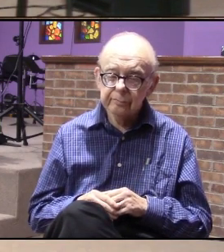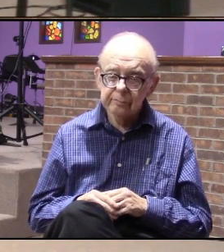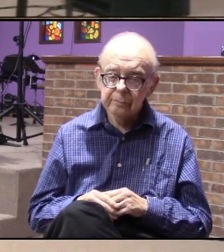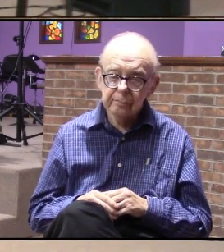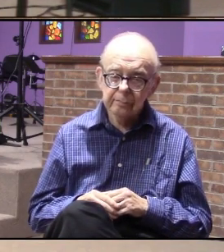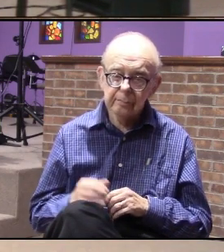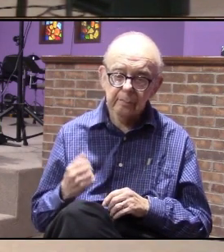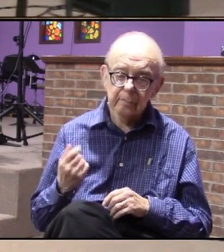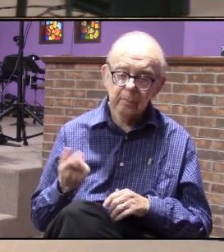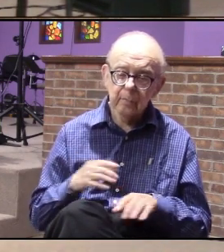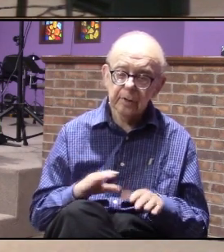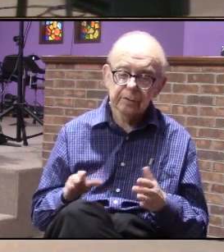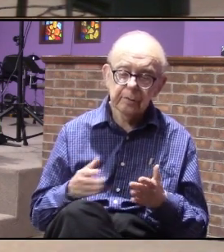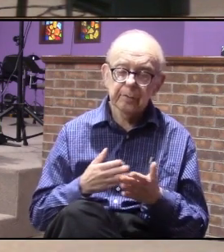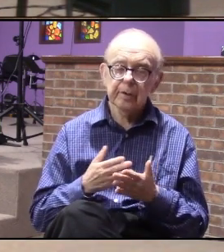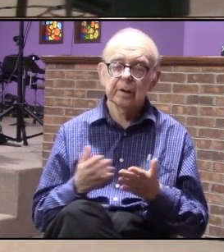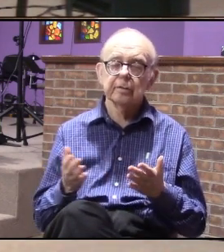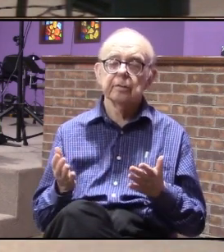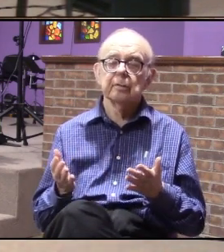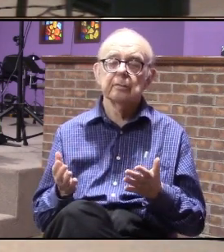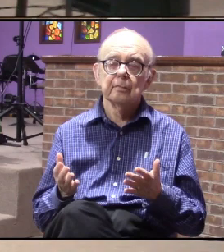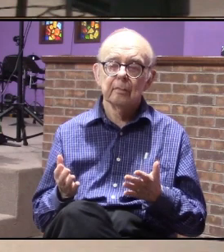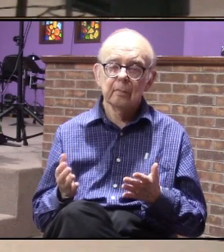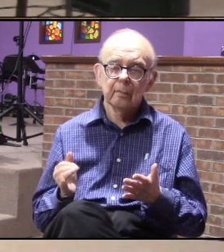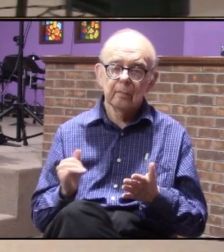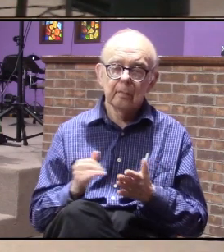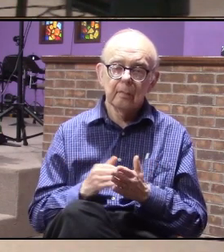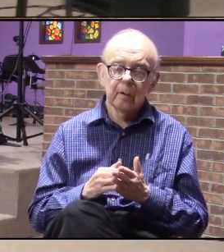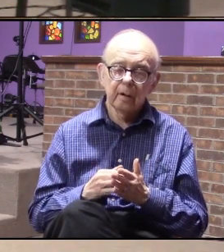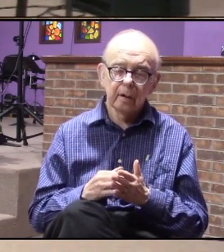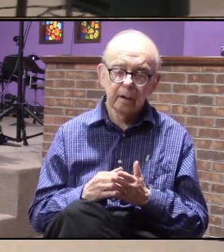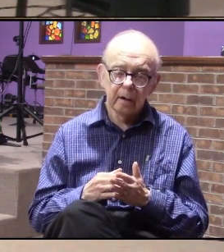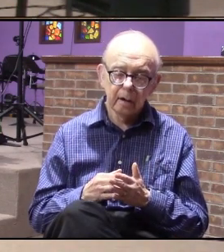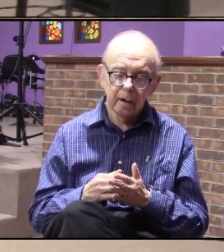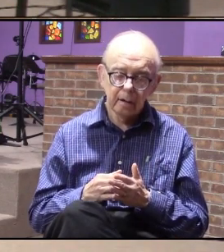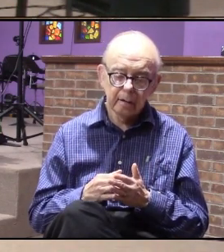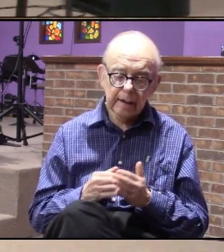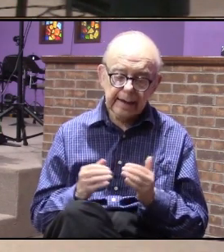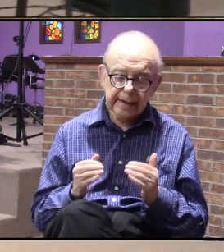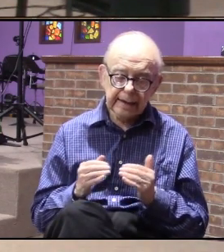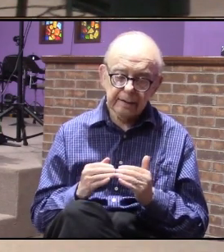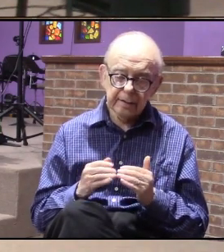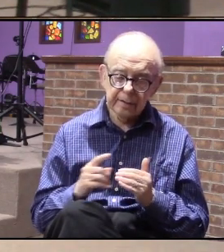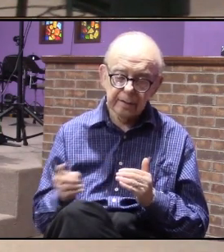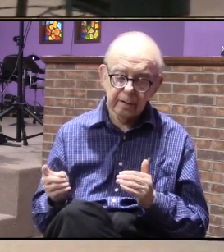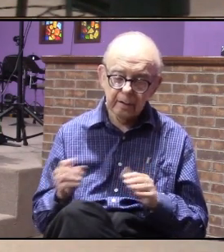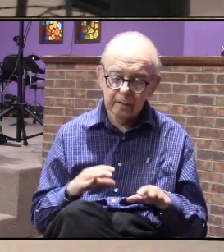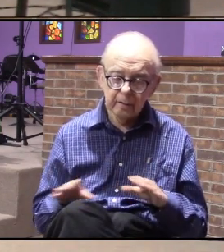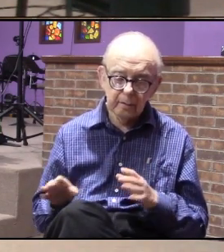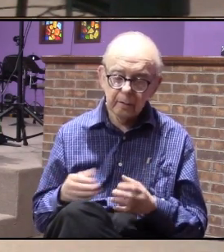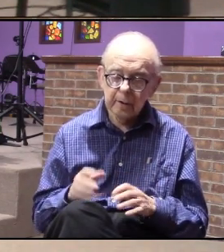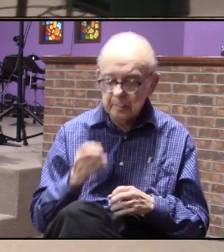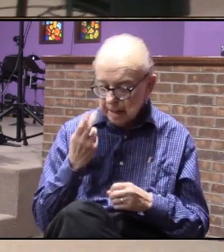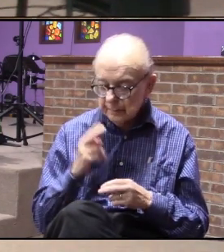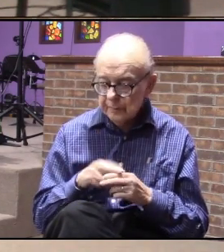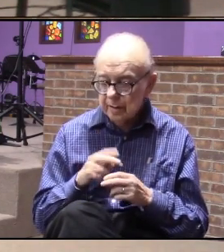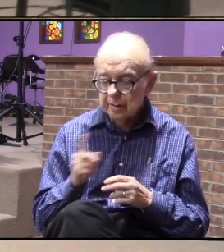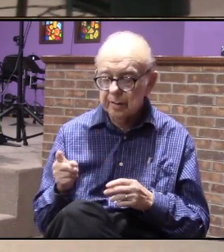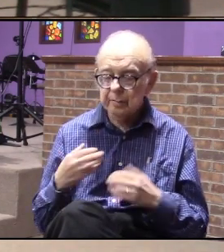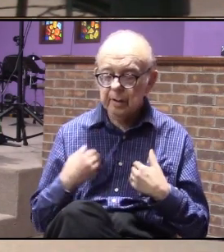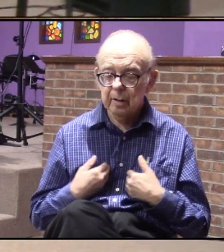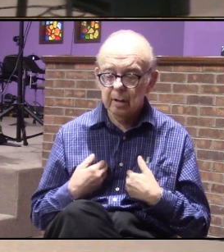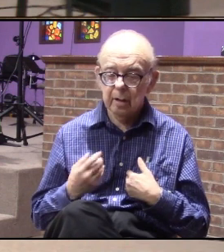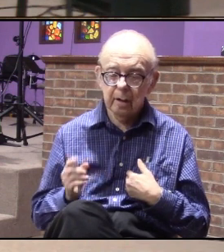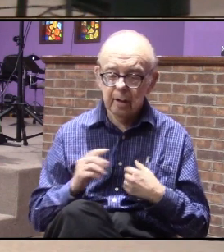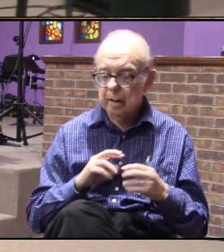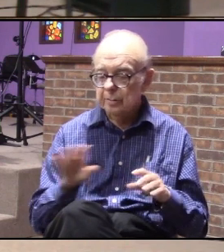We do things that even they do. And we may make fun of them and turn